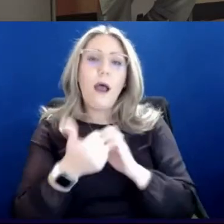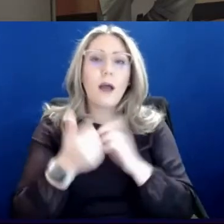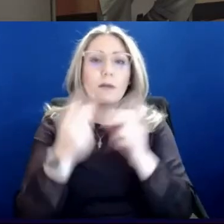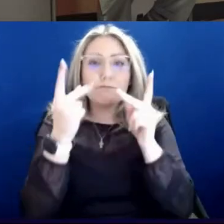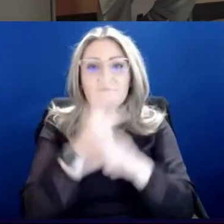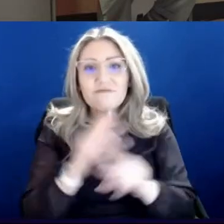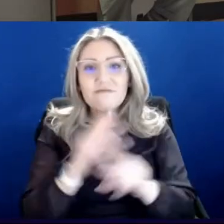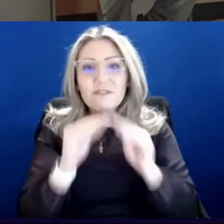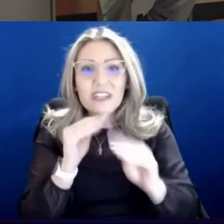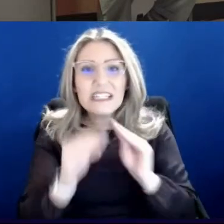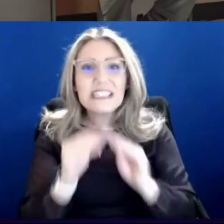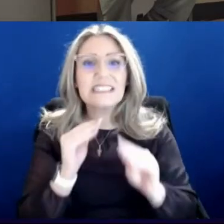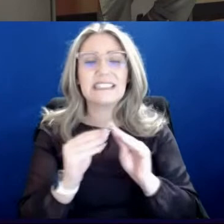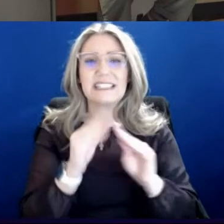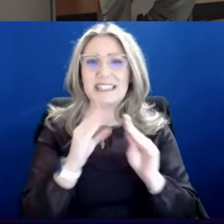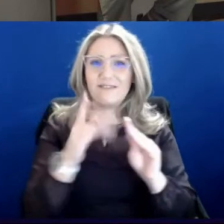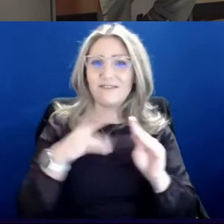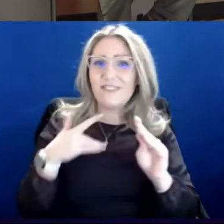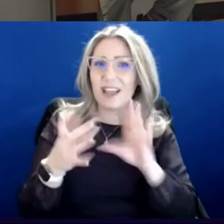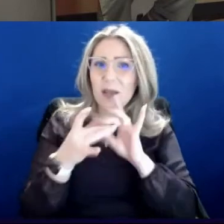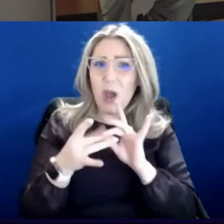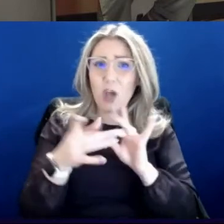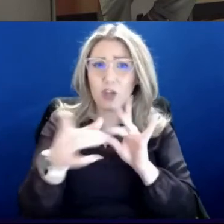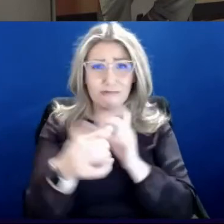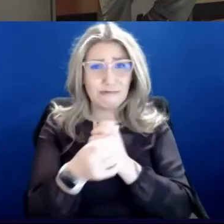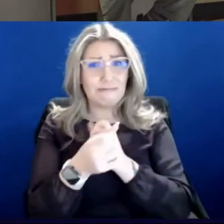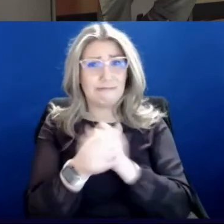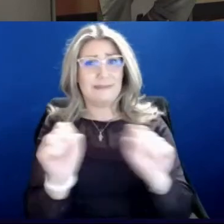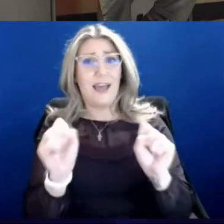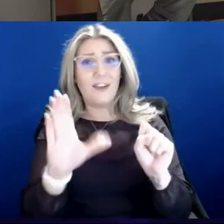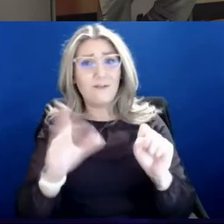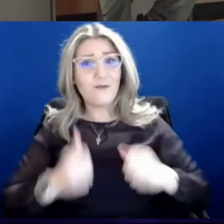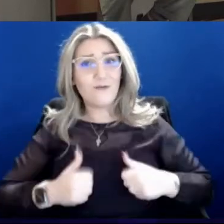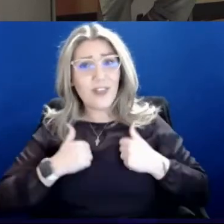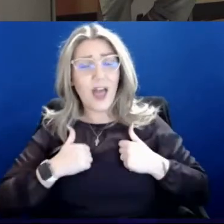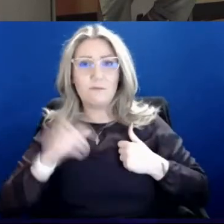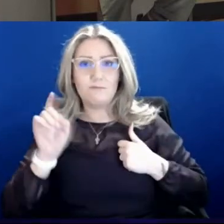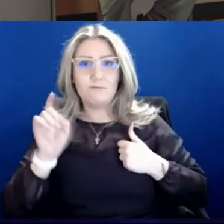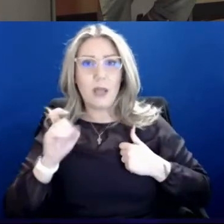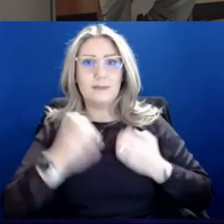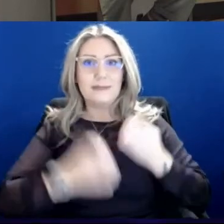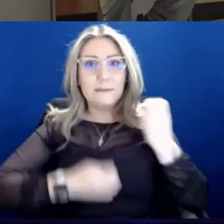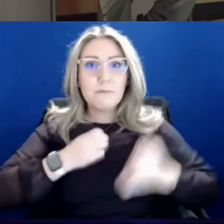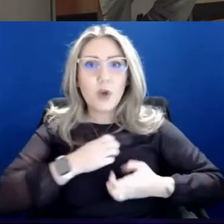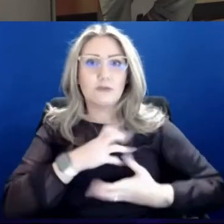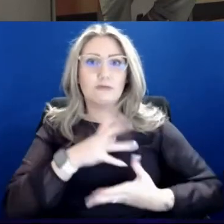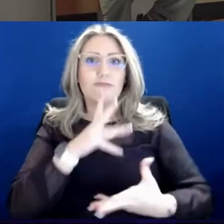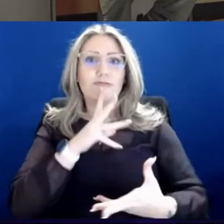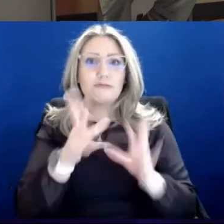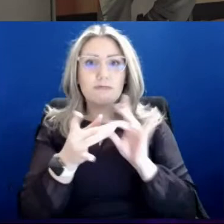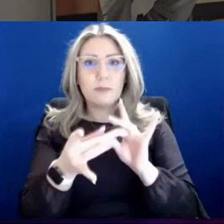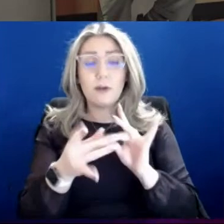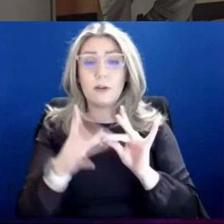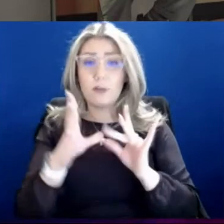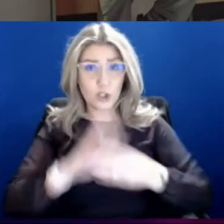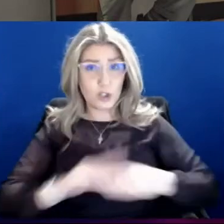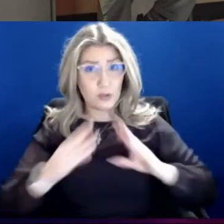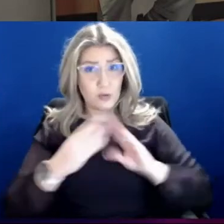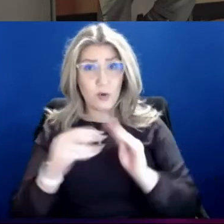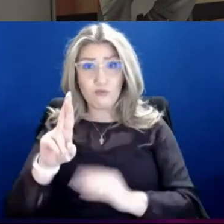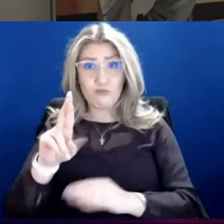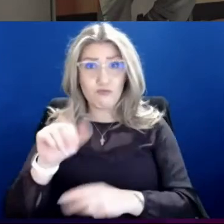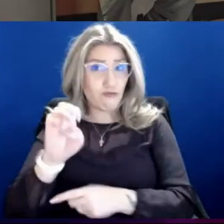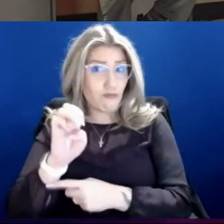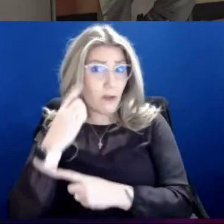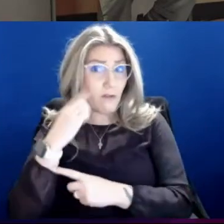this bond with, that you're saving her life. And so there must be an emotional investment in that. Was her story a rare story for you, or is